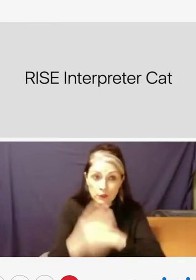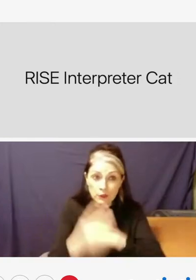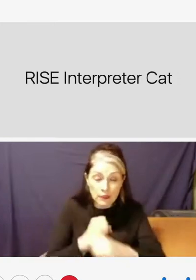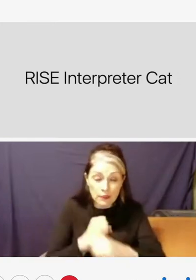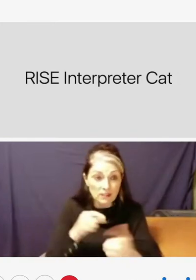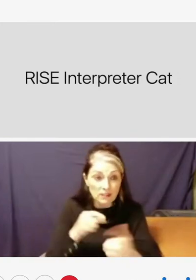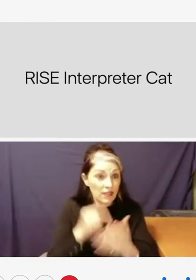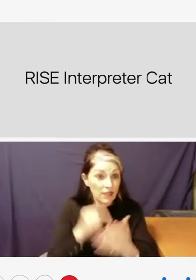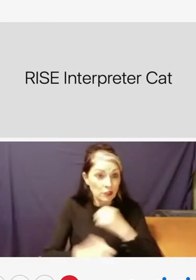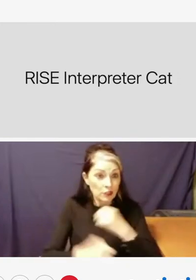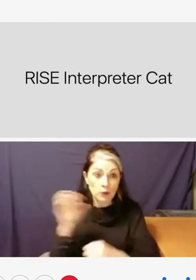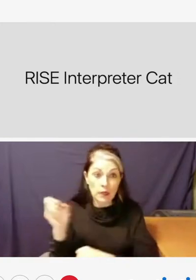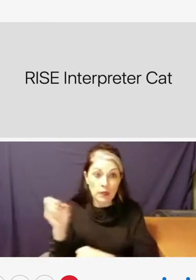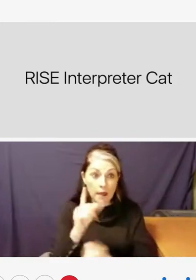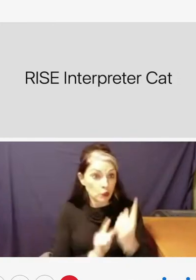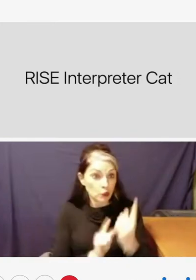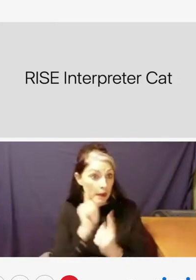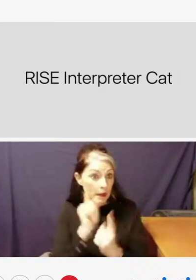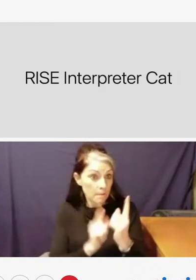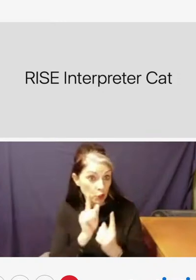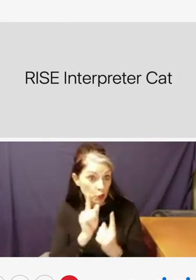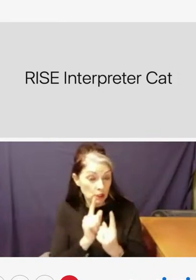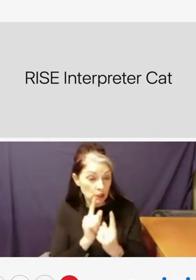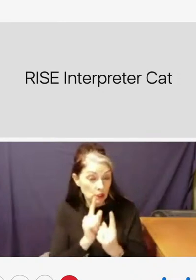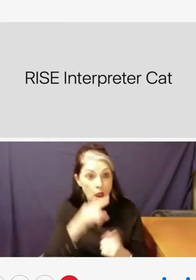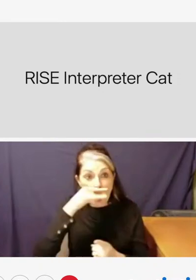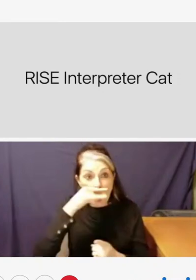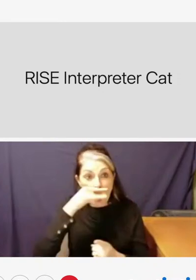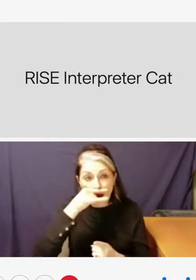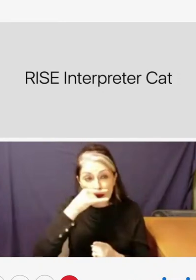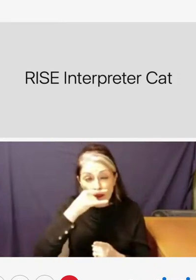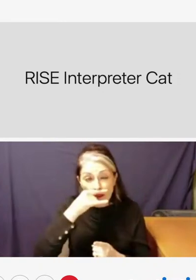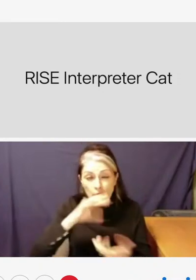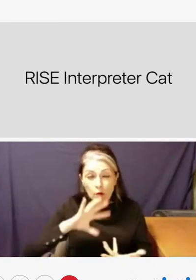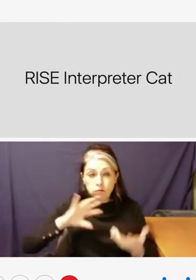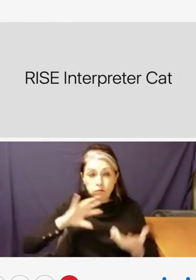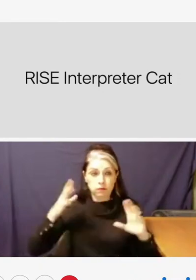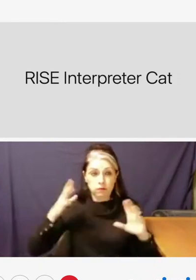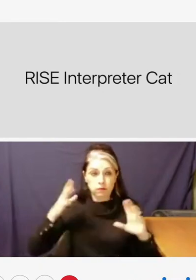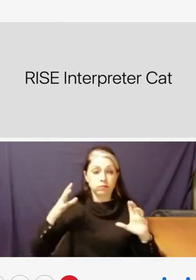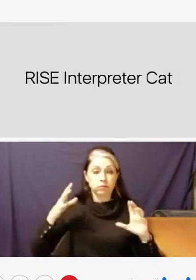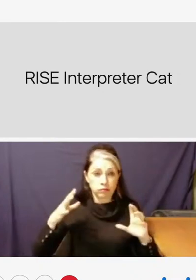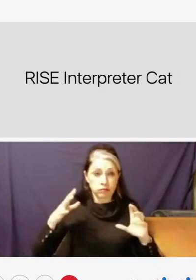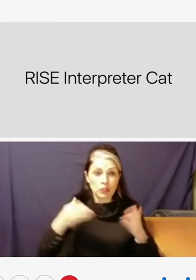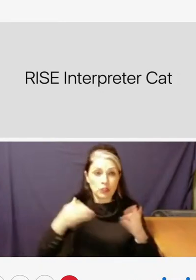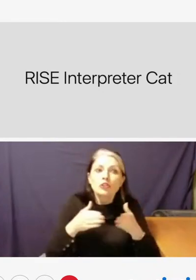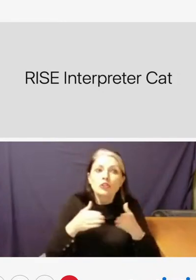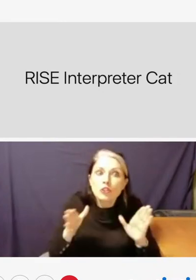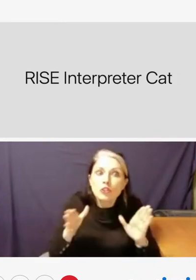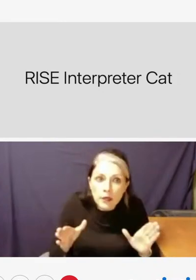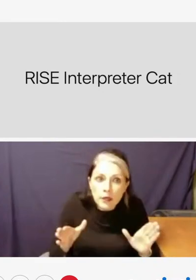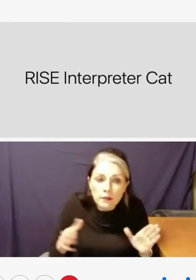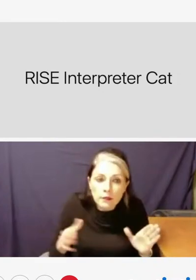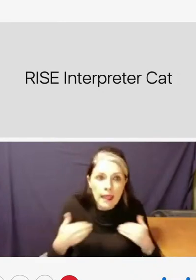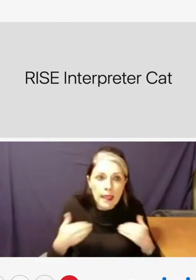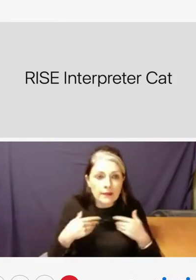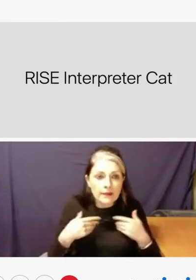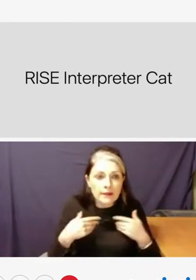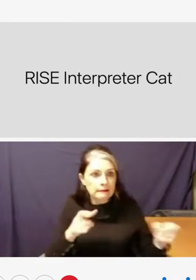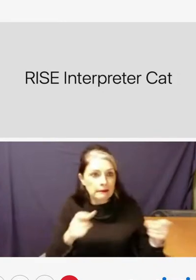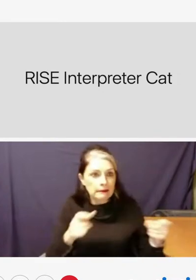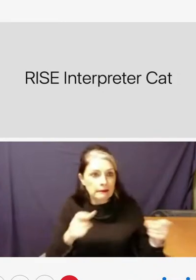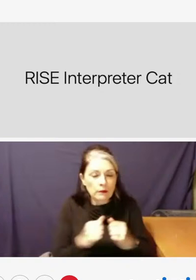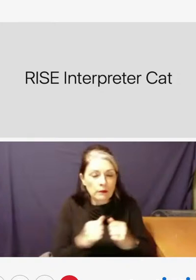inperson learning our kids are very disregulated this year generally speaking we have a lot of students dealing with anxiety with grief and